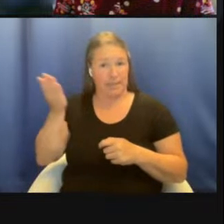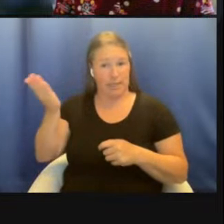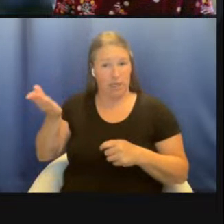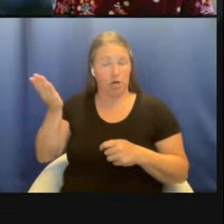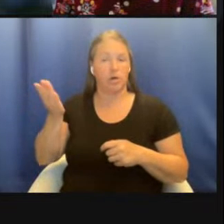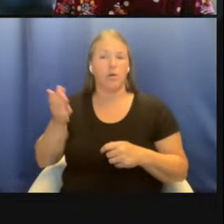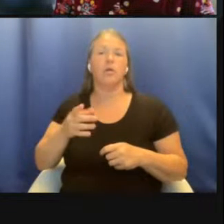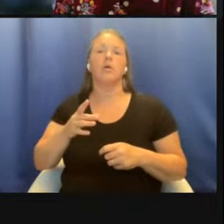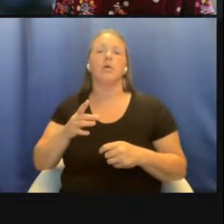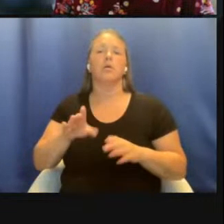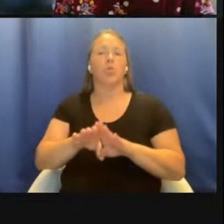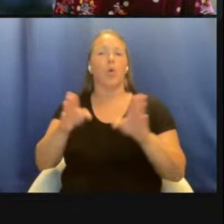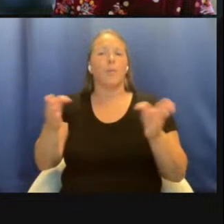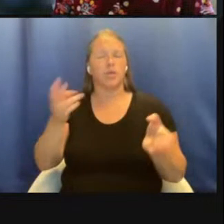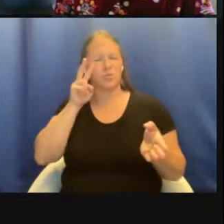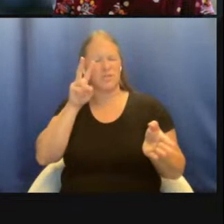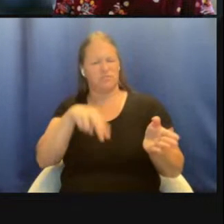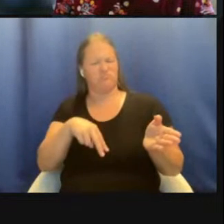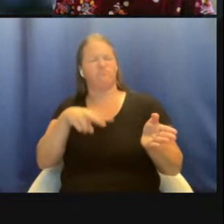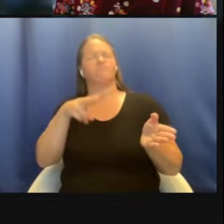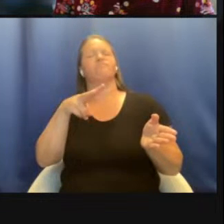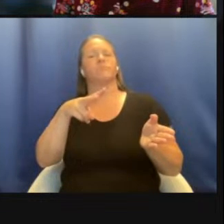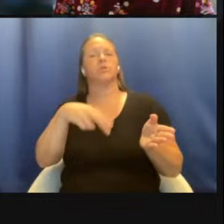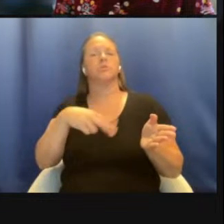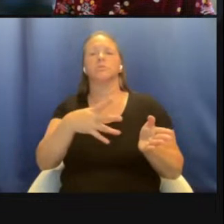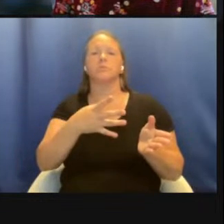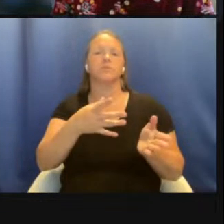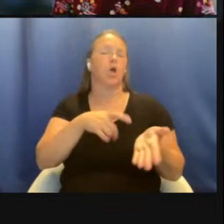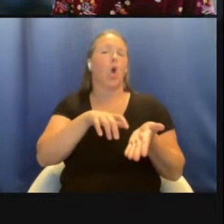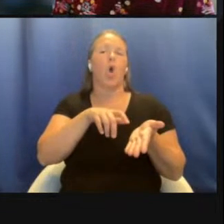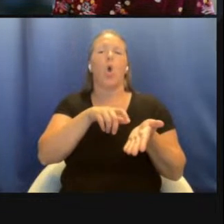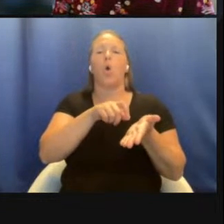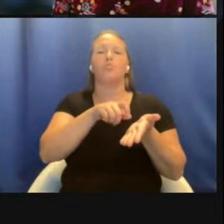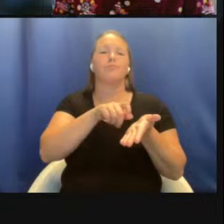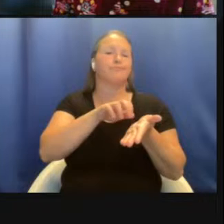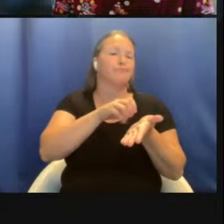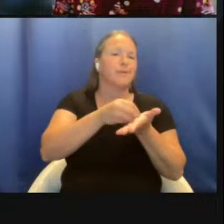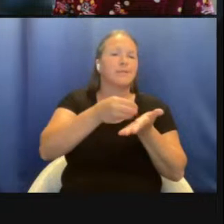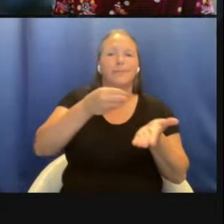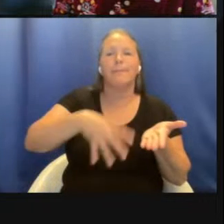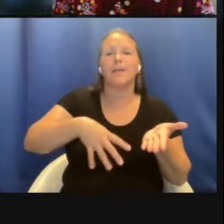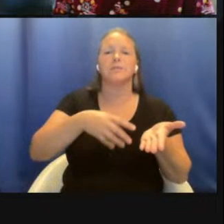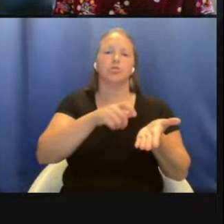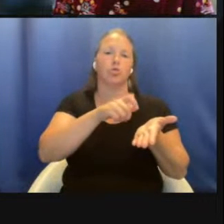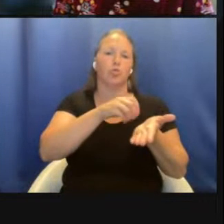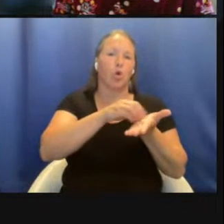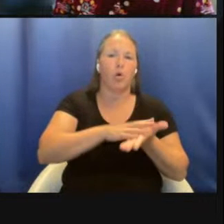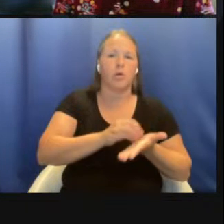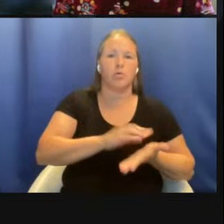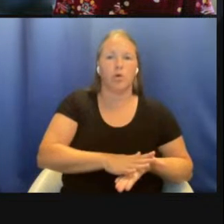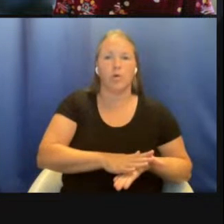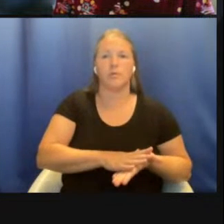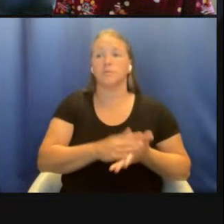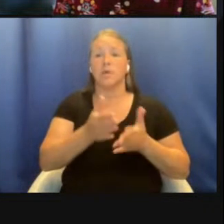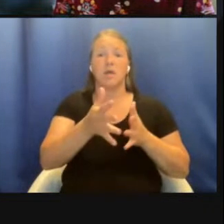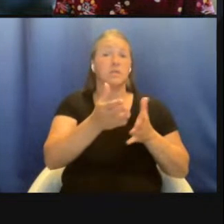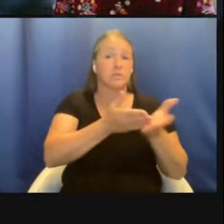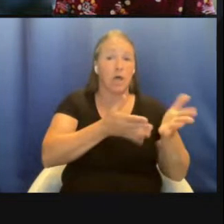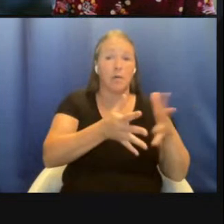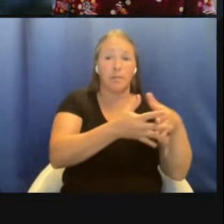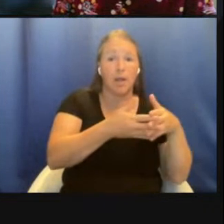recording of expenses, some in Europe, some in America. For instance, 7 June, washing of 4 weeks.